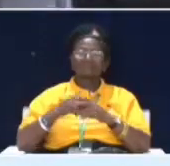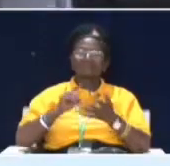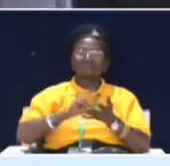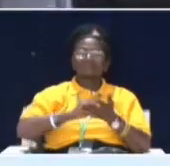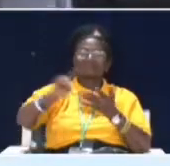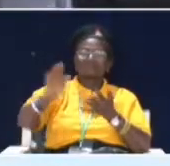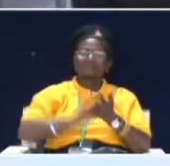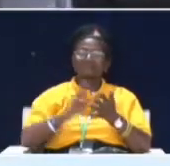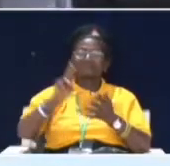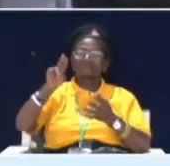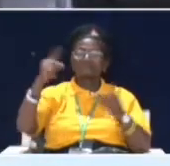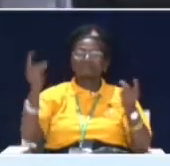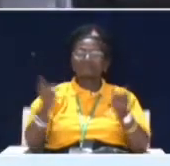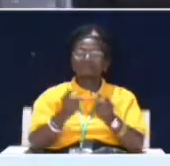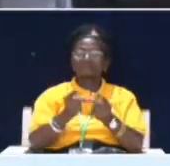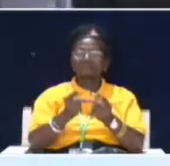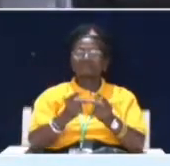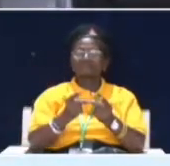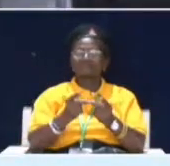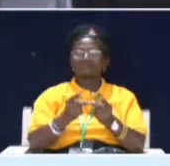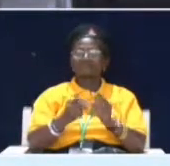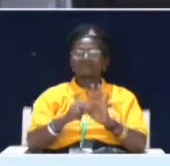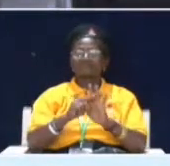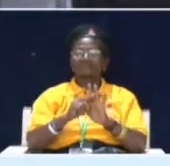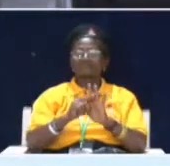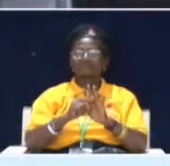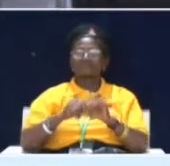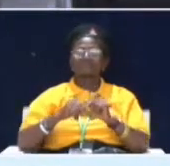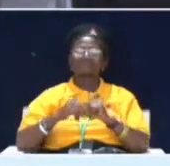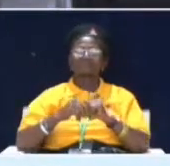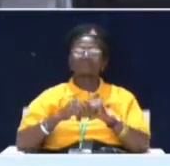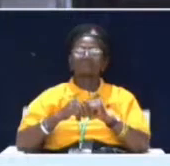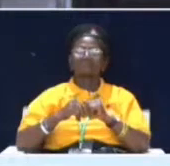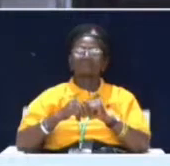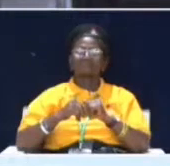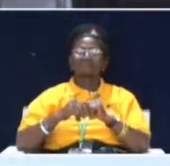Divine repositioning. Ìṣíni nípò látòkè wá.